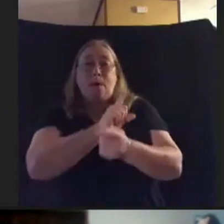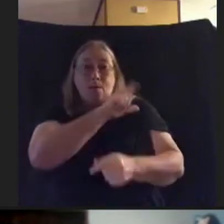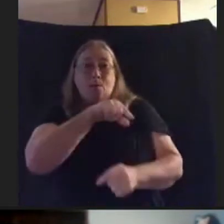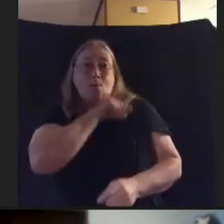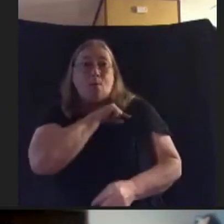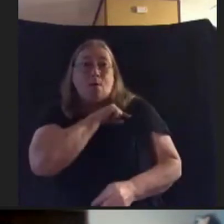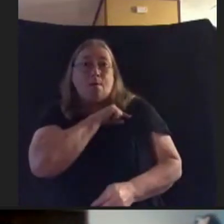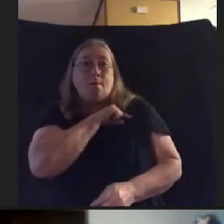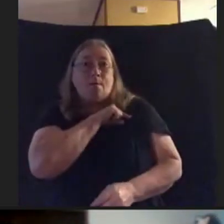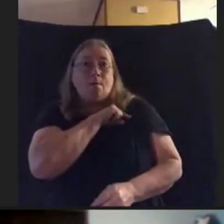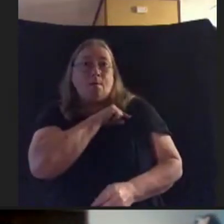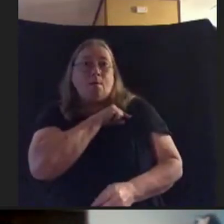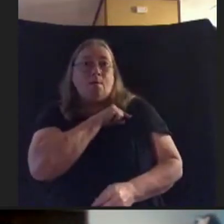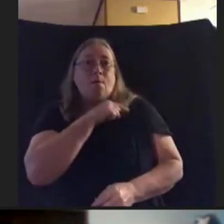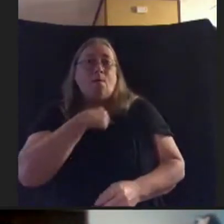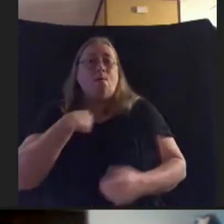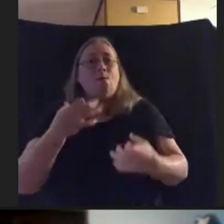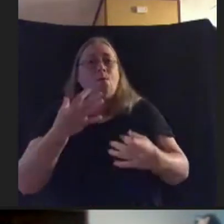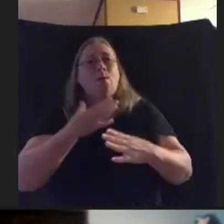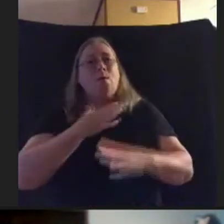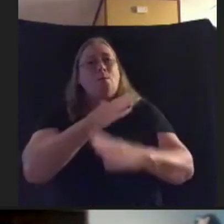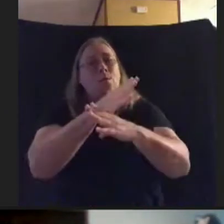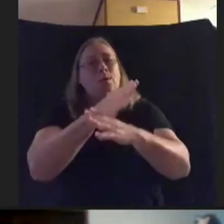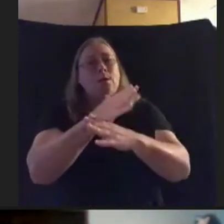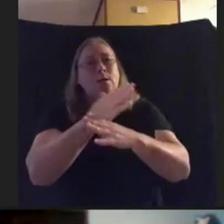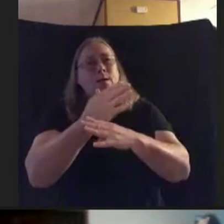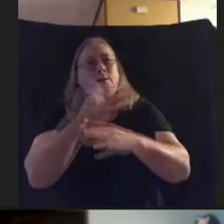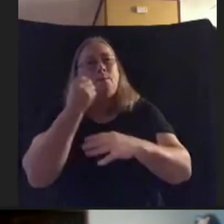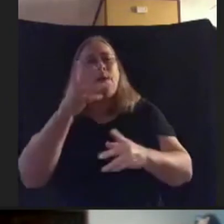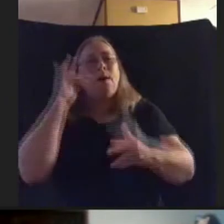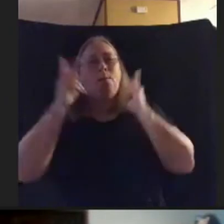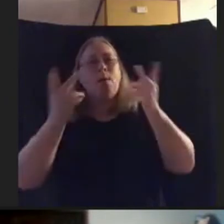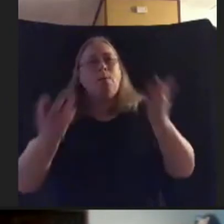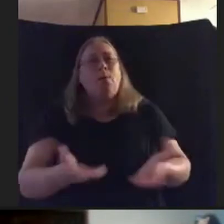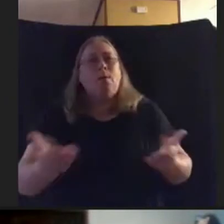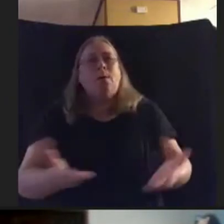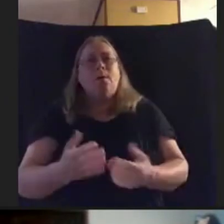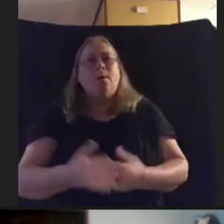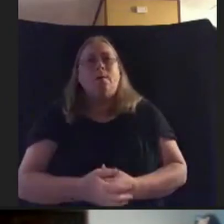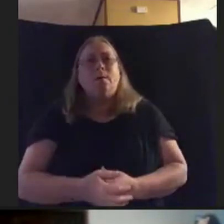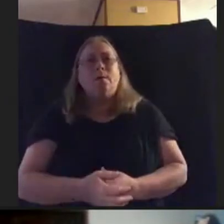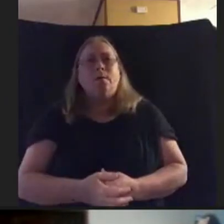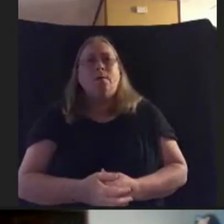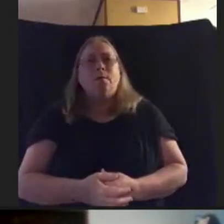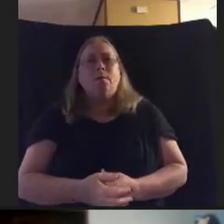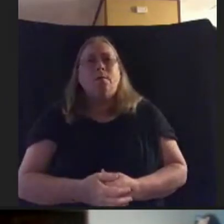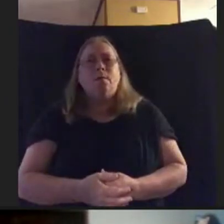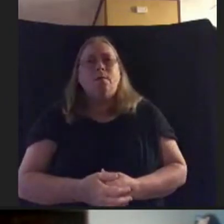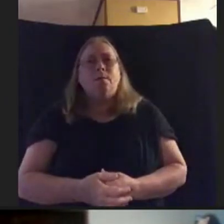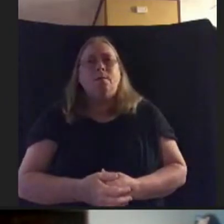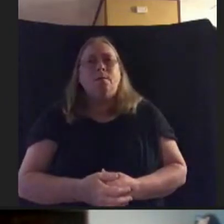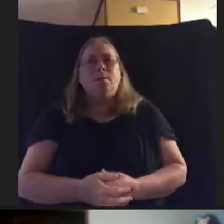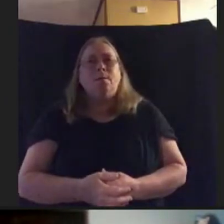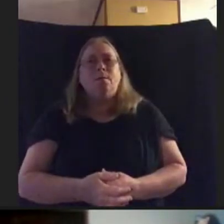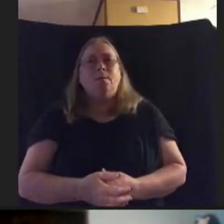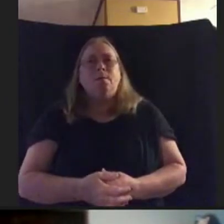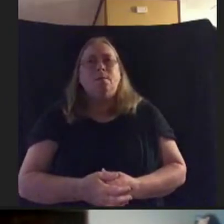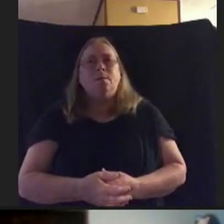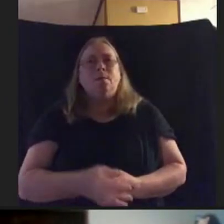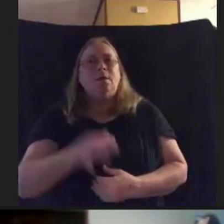we want to protect you. We want to protect as many people as quickly as possible. So that's not something that we're going to do.